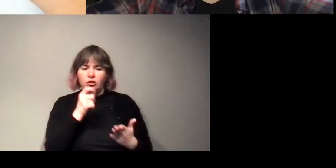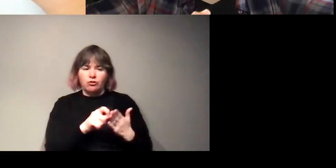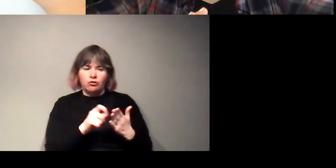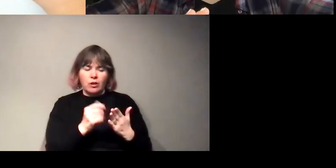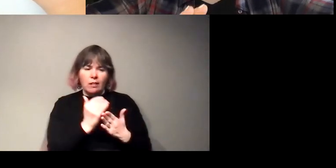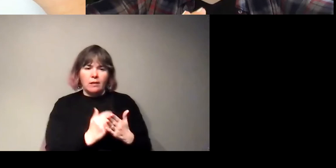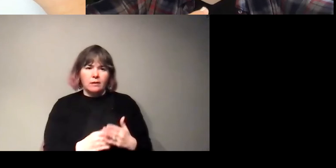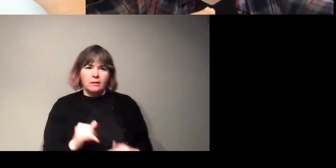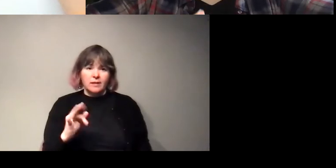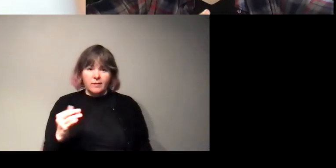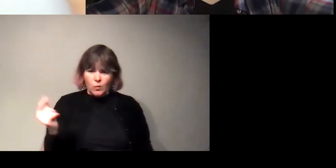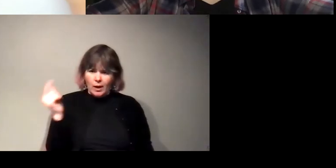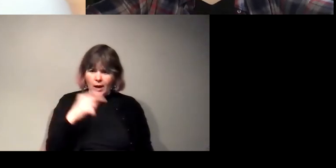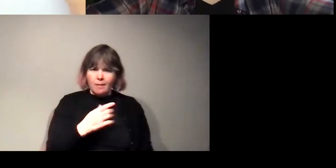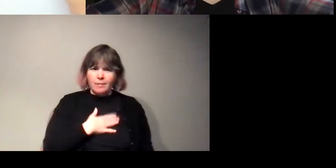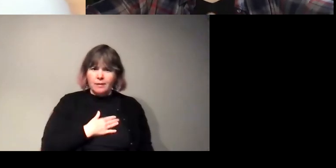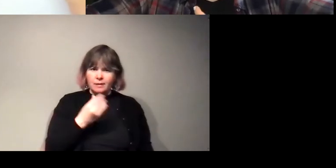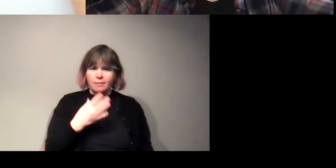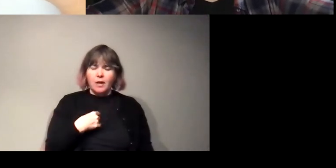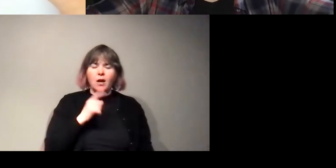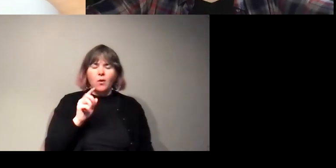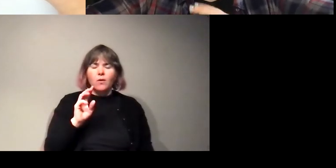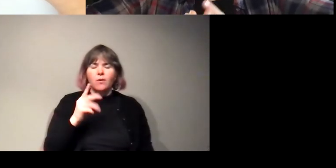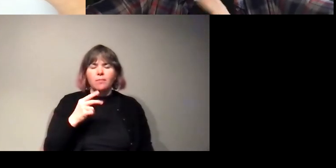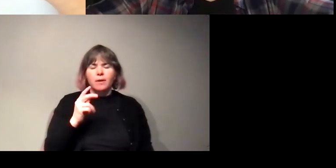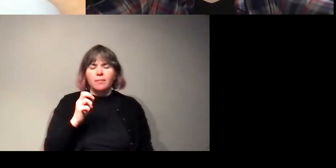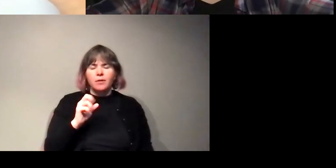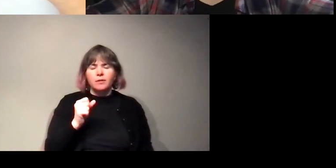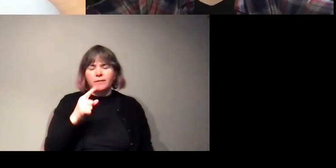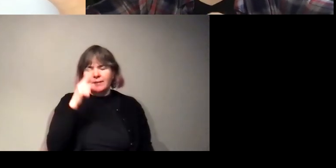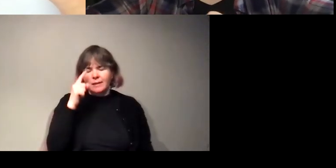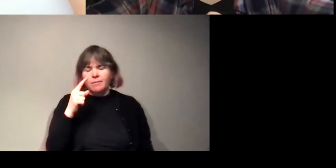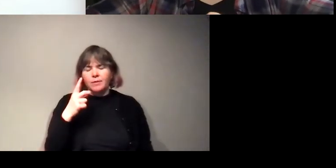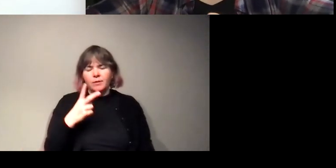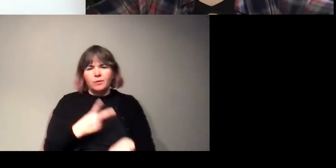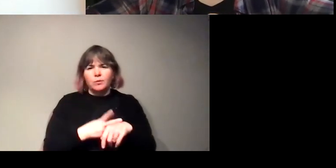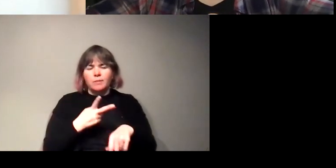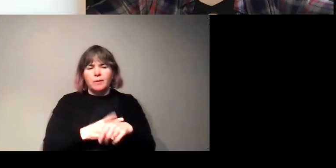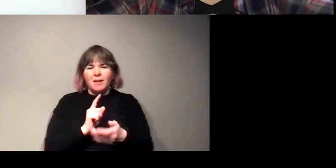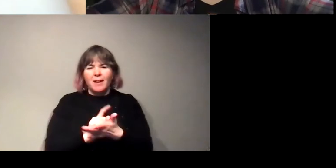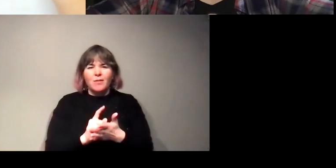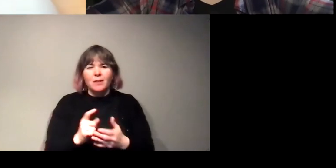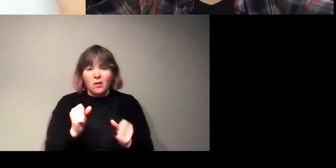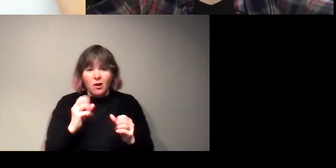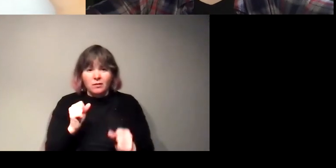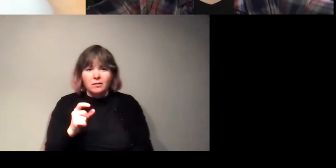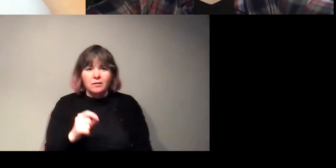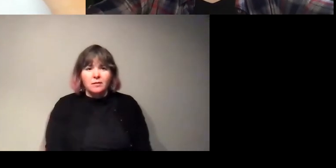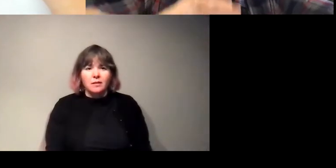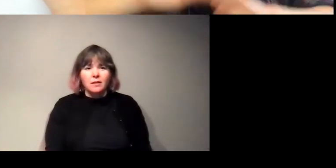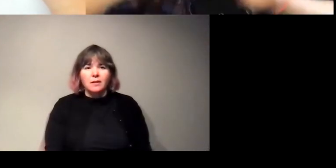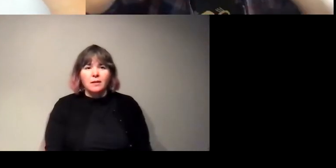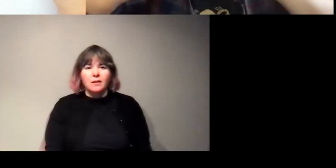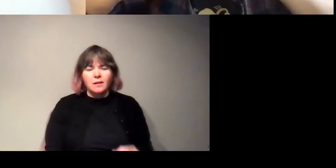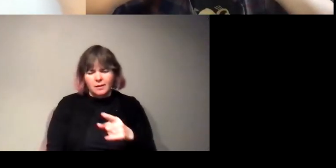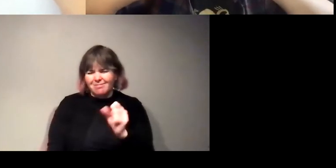out, please let me know, because I go to the Pine Barrens in the summer like 2 to 3 times a week just are they to awesome? sniff the Tell pine me. and